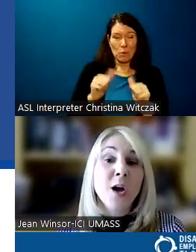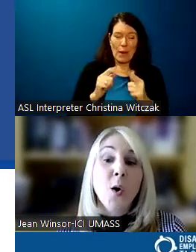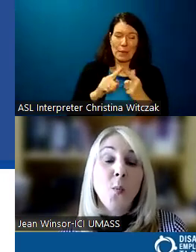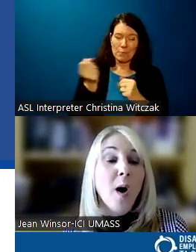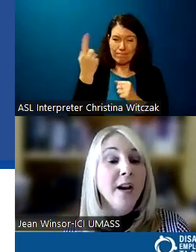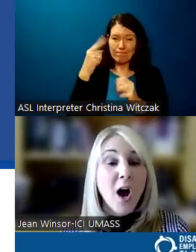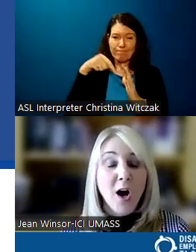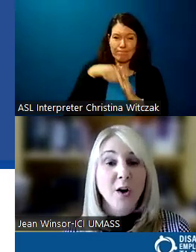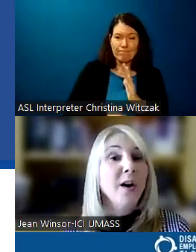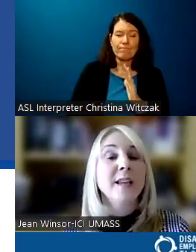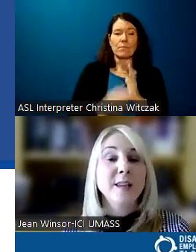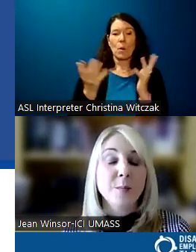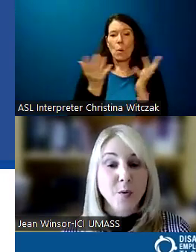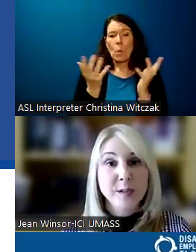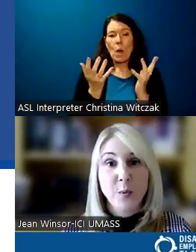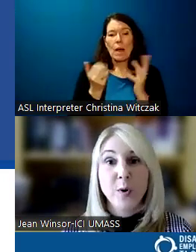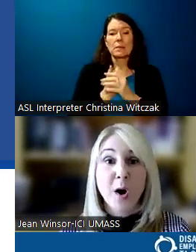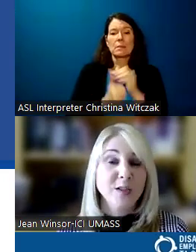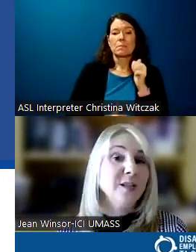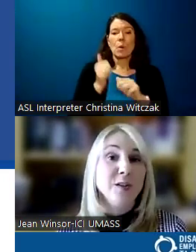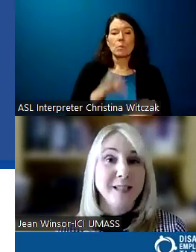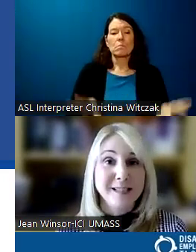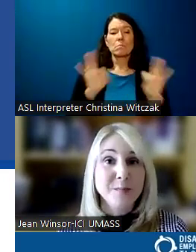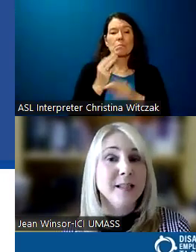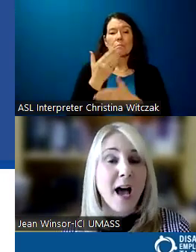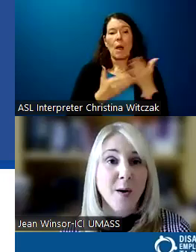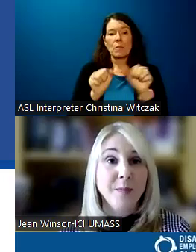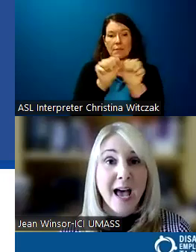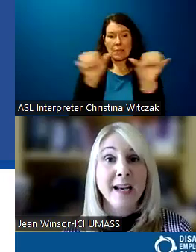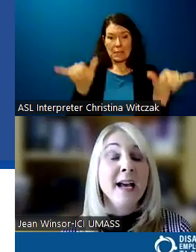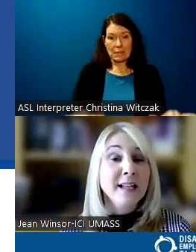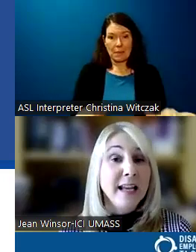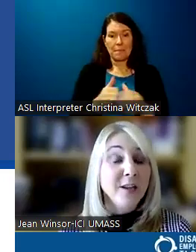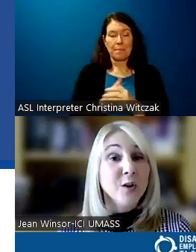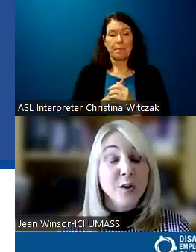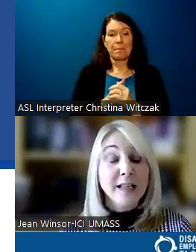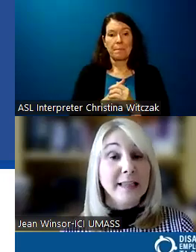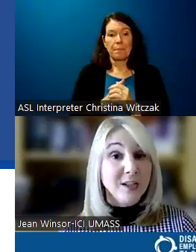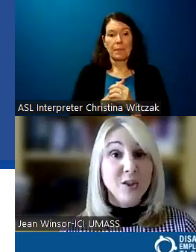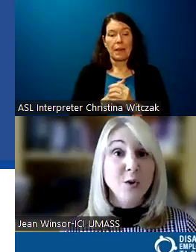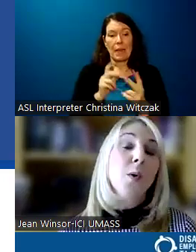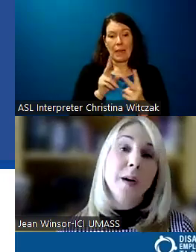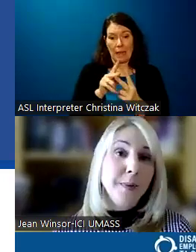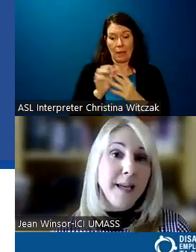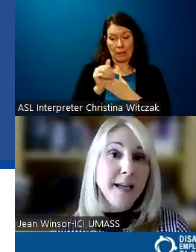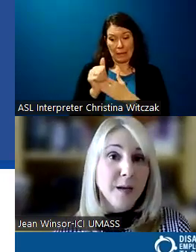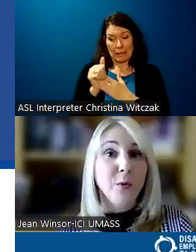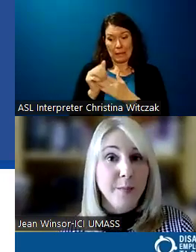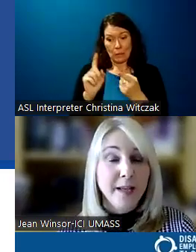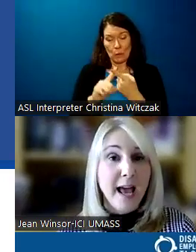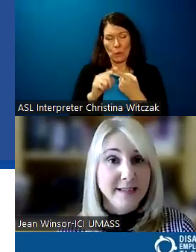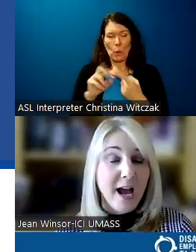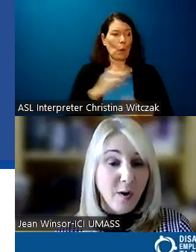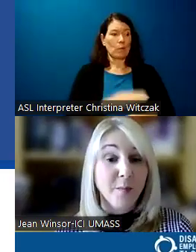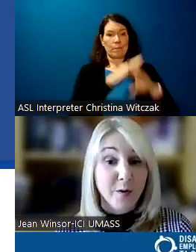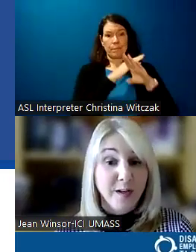understand what are the most important parts of our systems that either lead to or impede